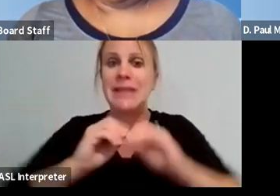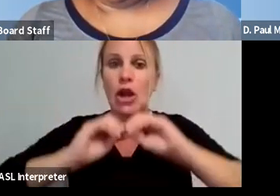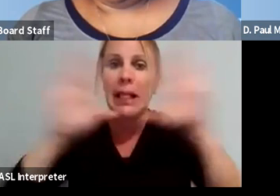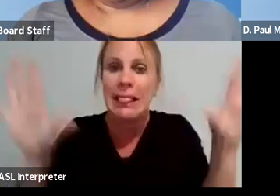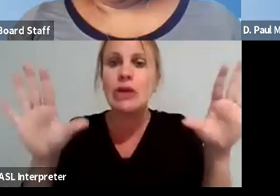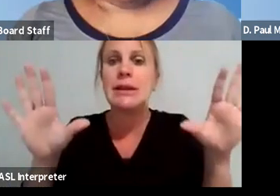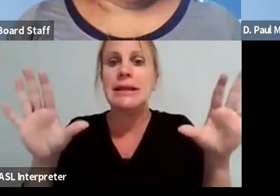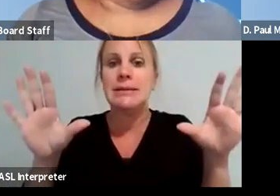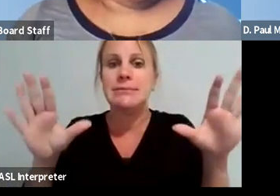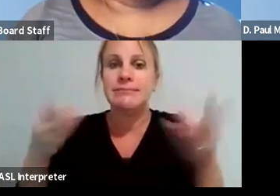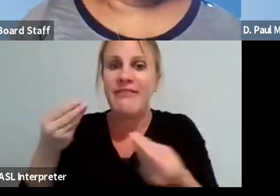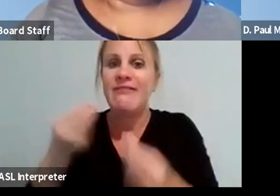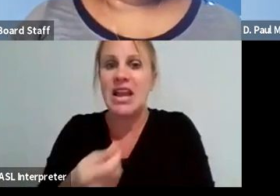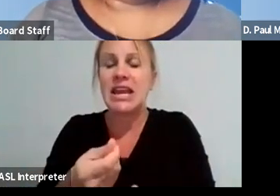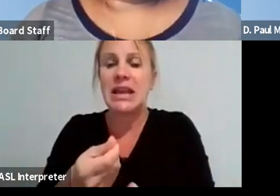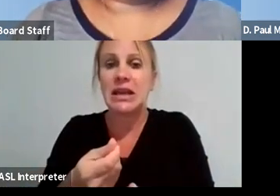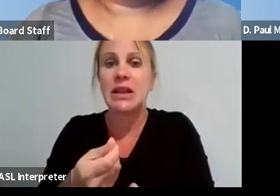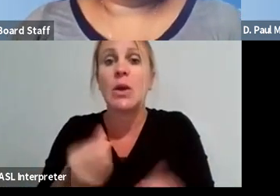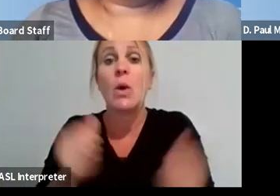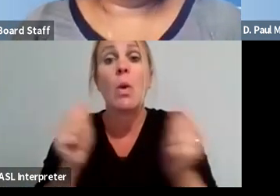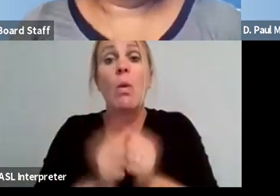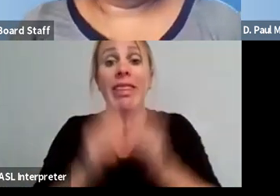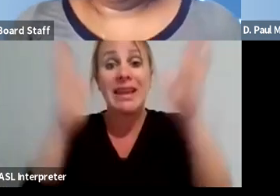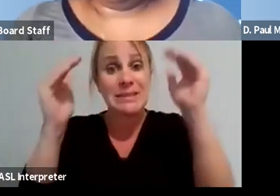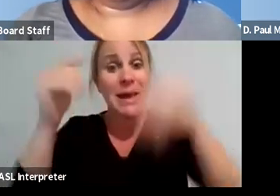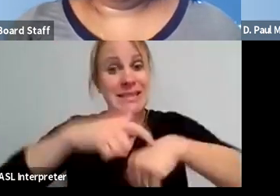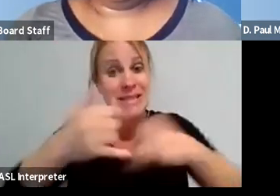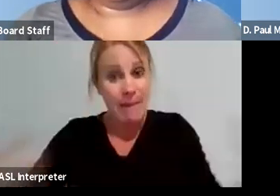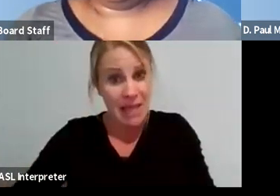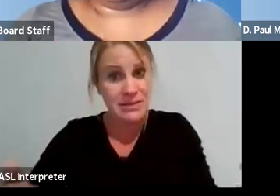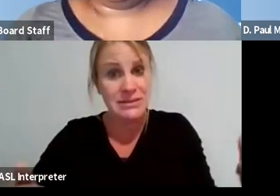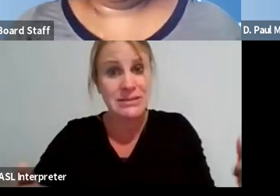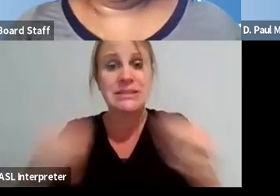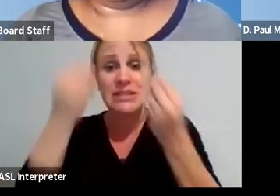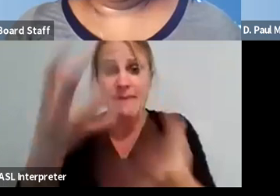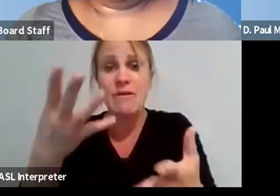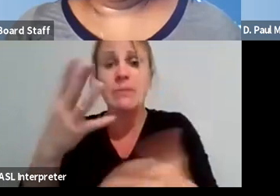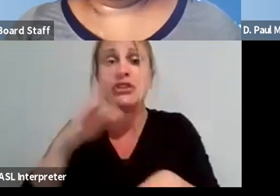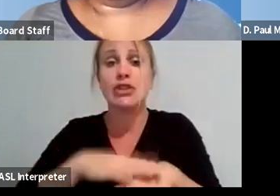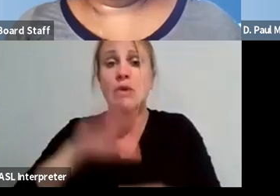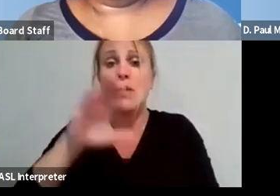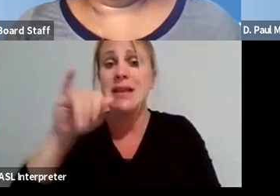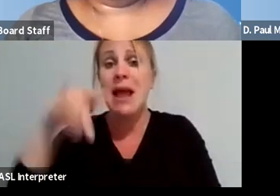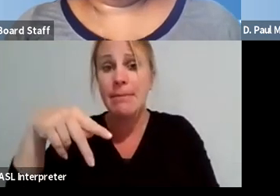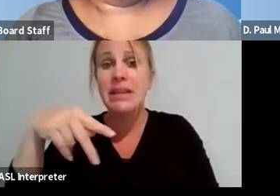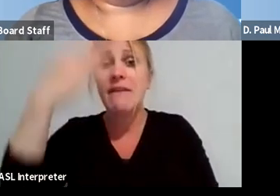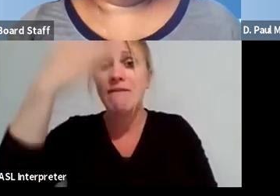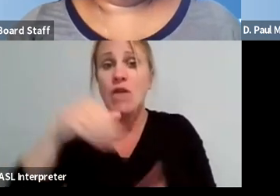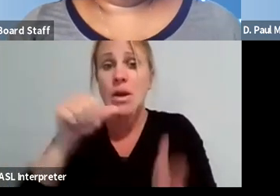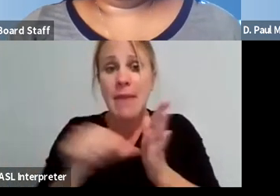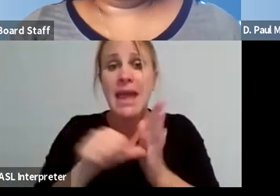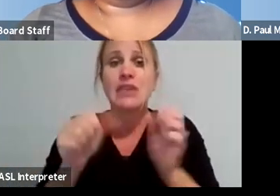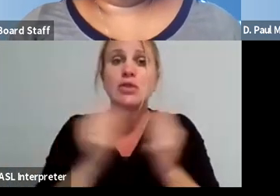funded, shovel ready with expected timelines. This information can appear on the CIP front page as illustrations,